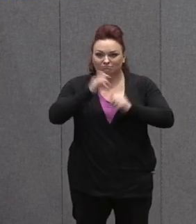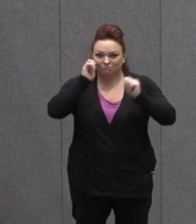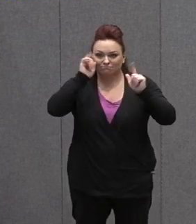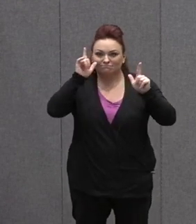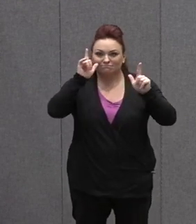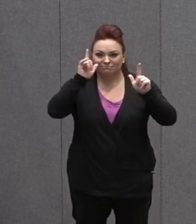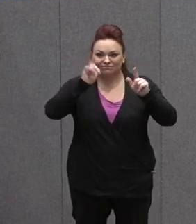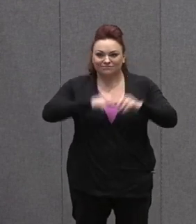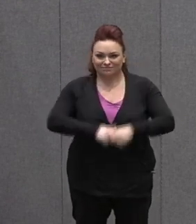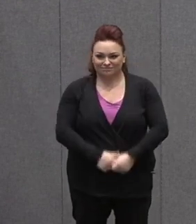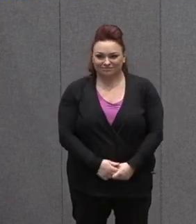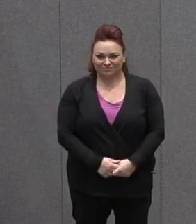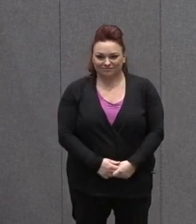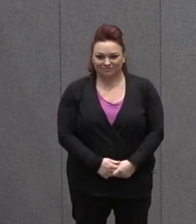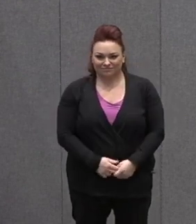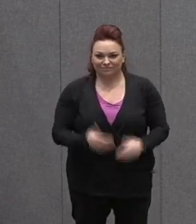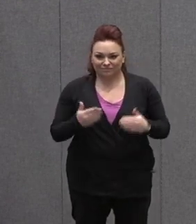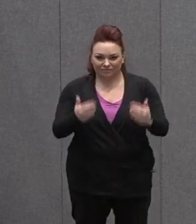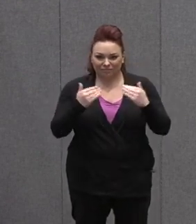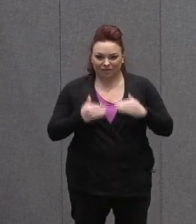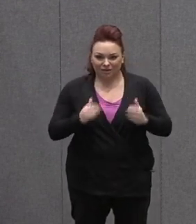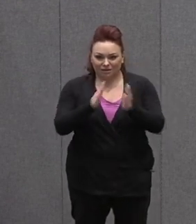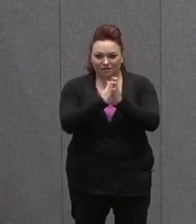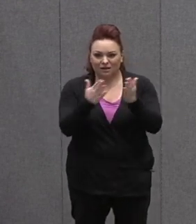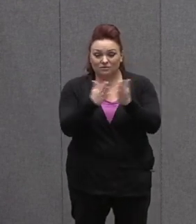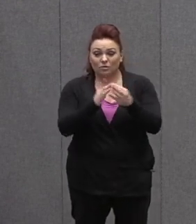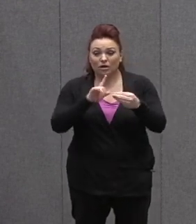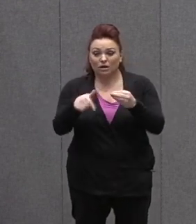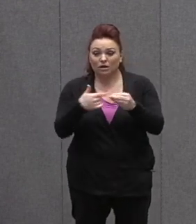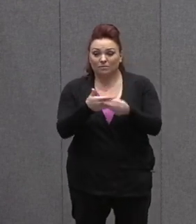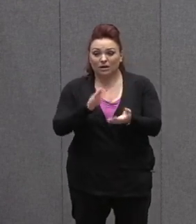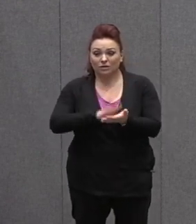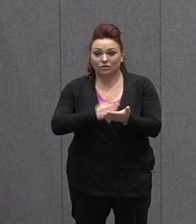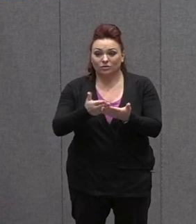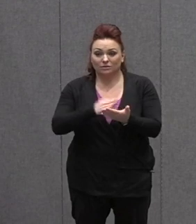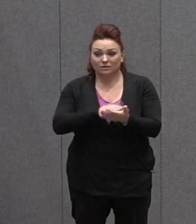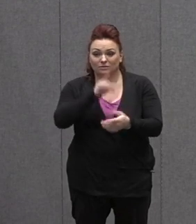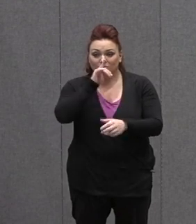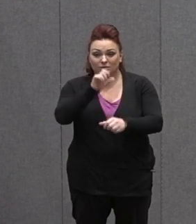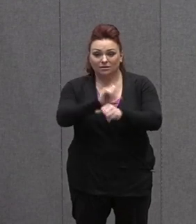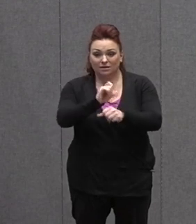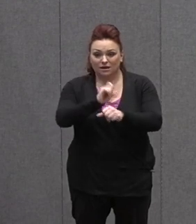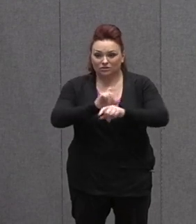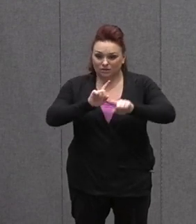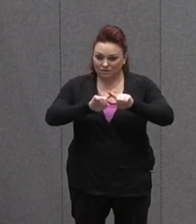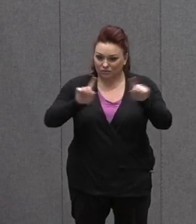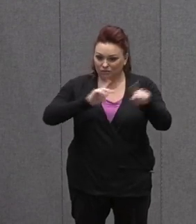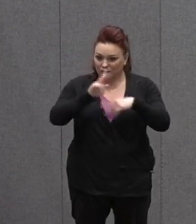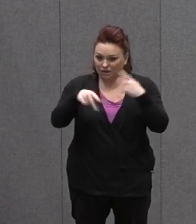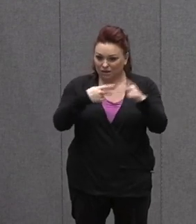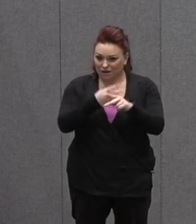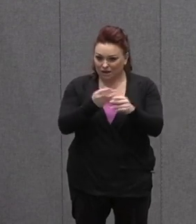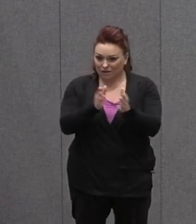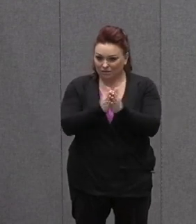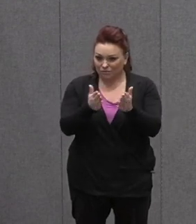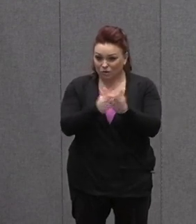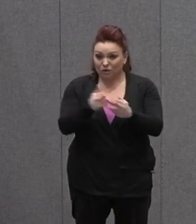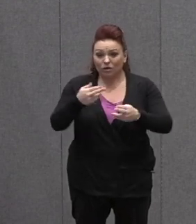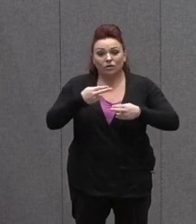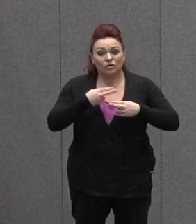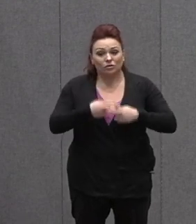surprise. Our next book about a tortilla is actually a different kind of book. It's